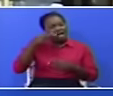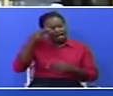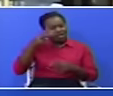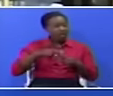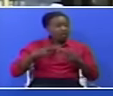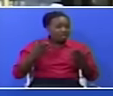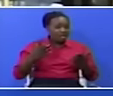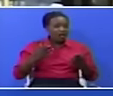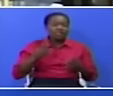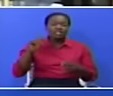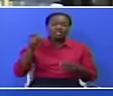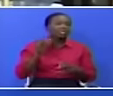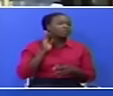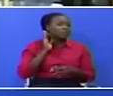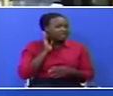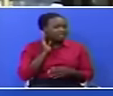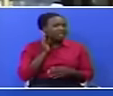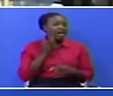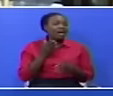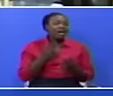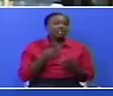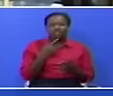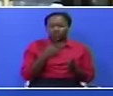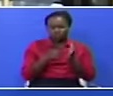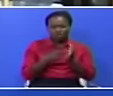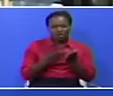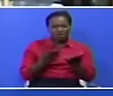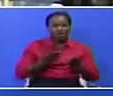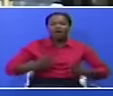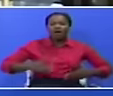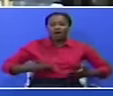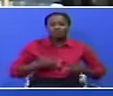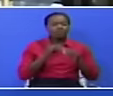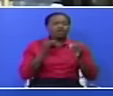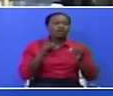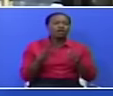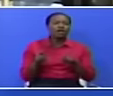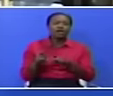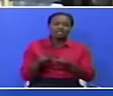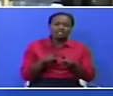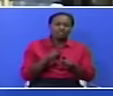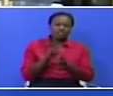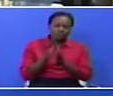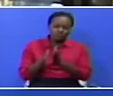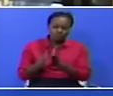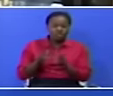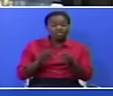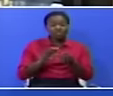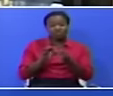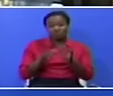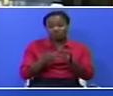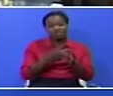man can actually find a way to display their displeasure. And indeed, the organizations here, the human